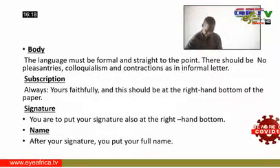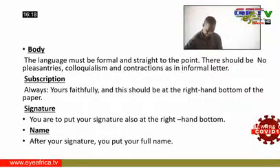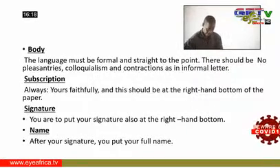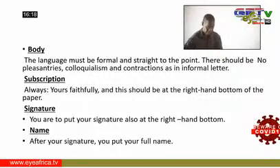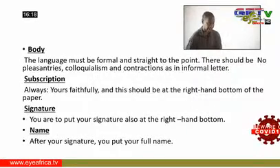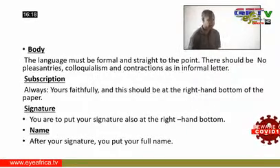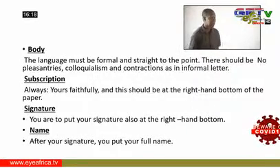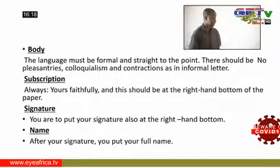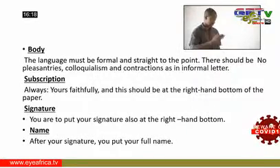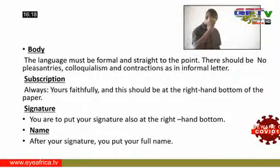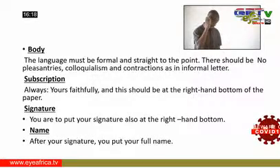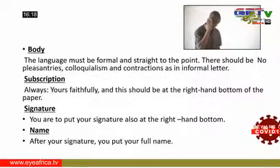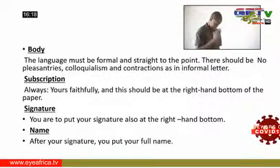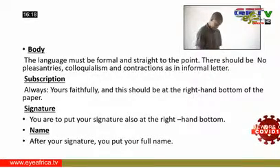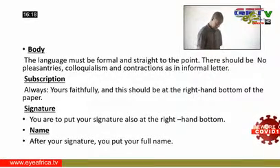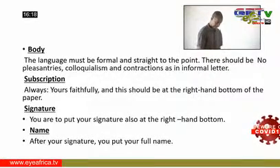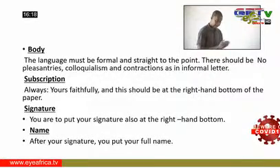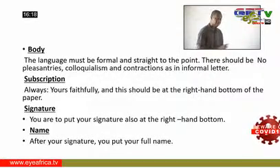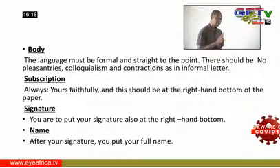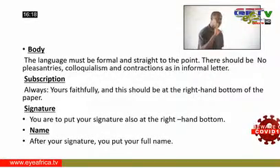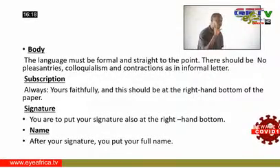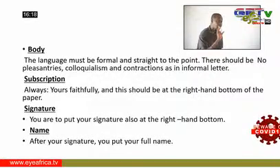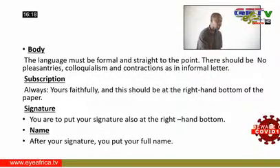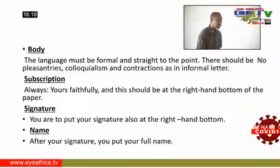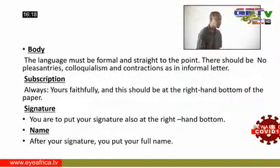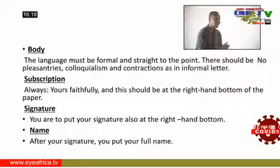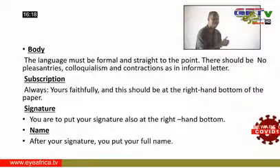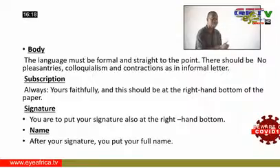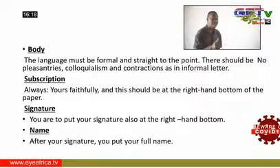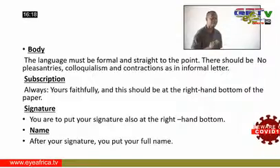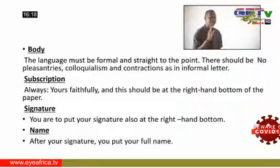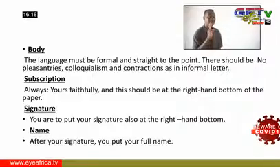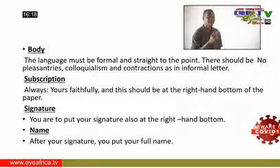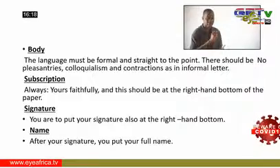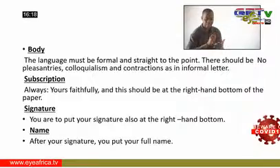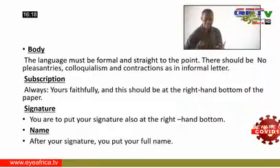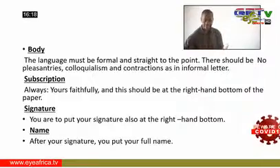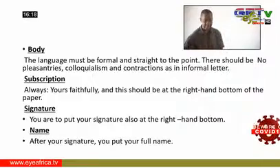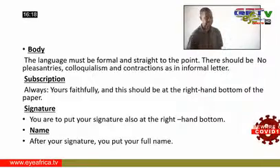Exactly, that is what is supposed to be done in every formal letter.